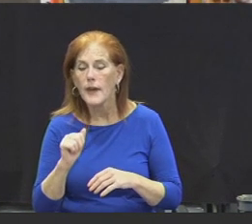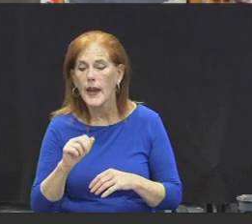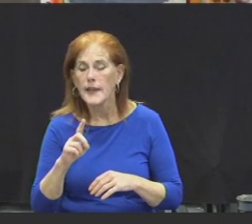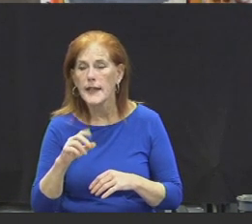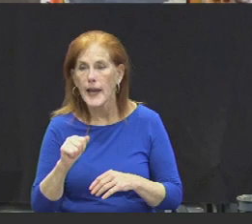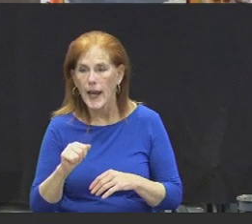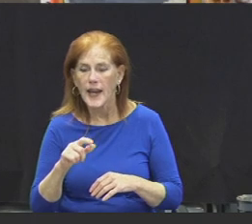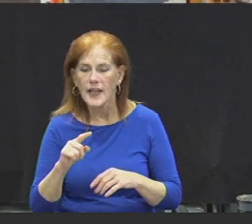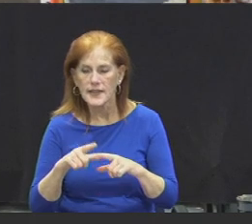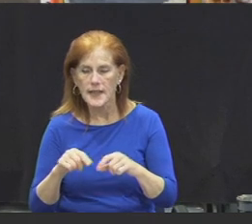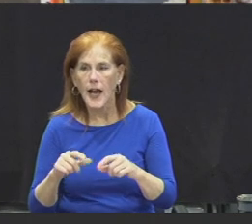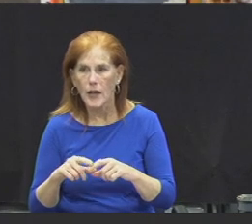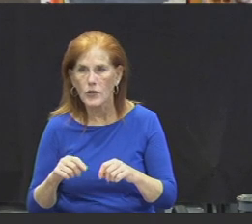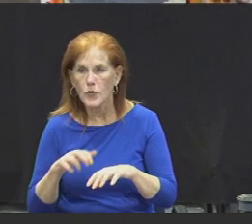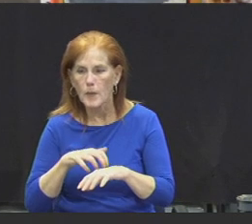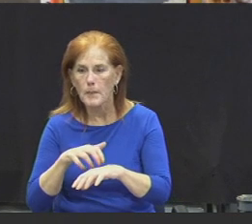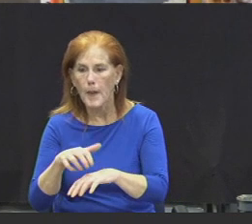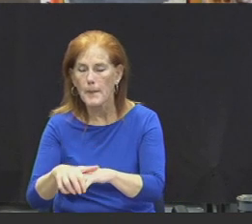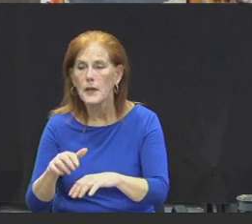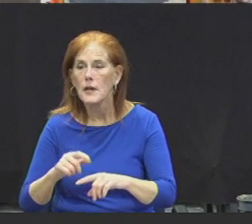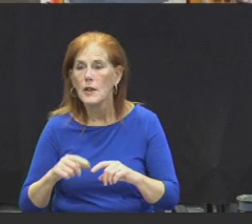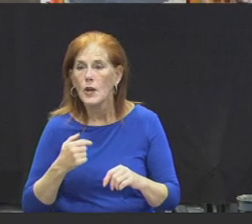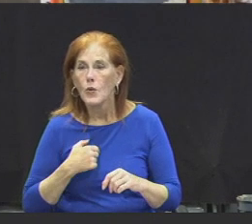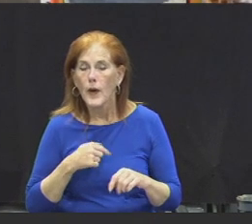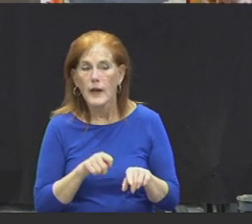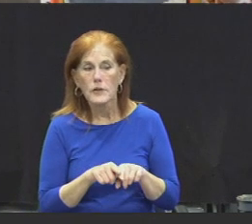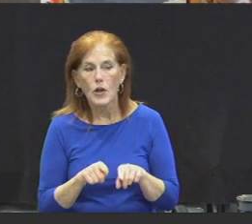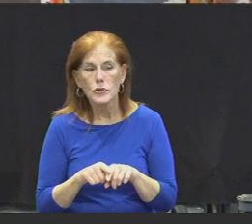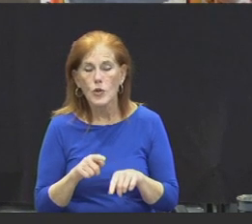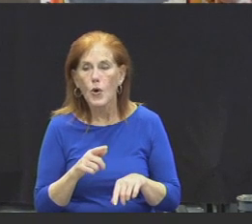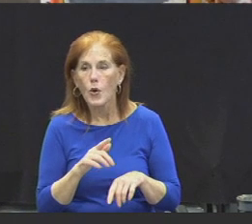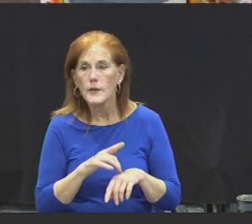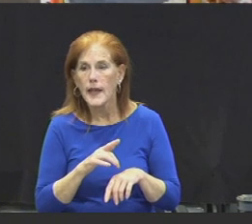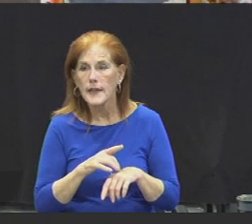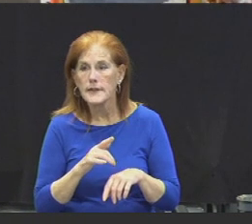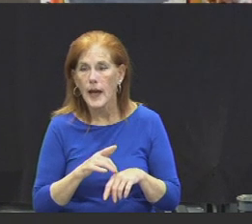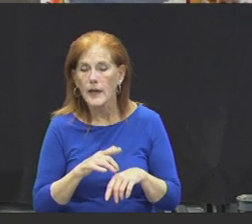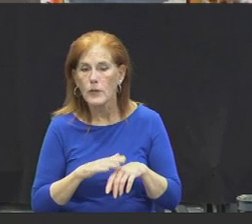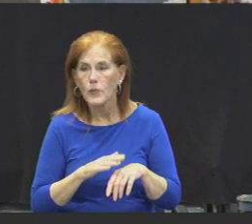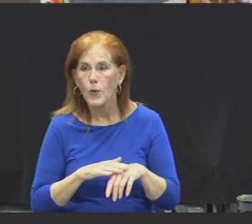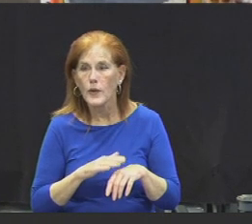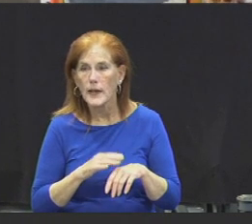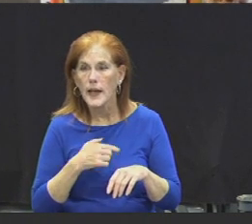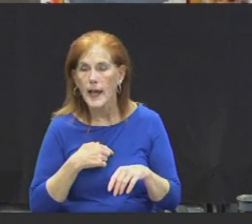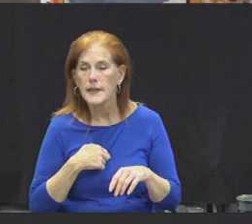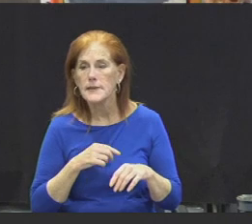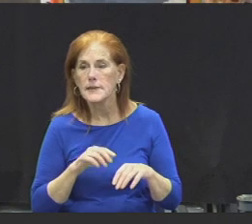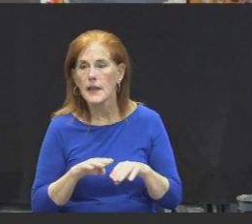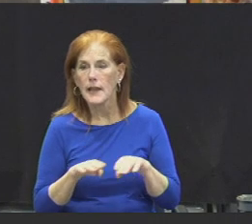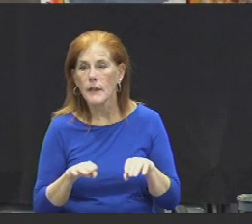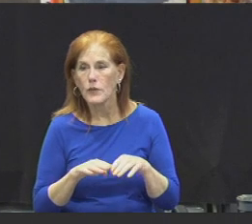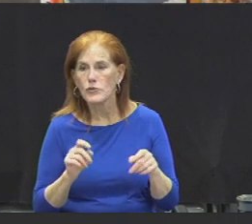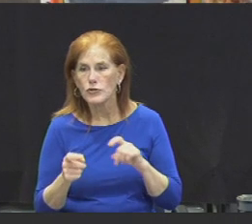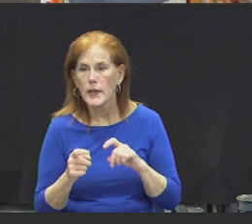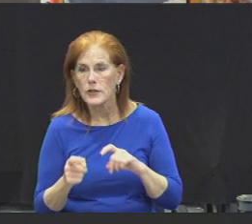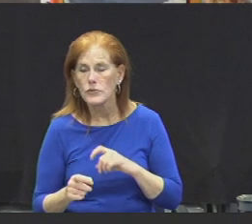tiles. But we have just kind of tactile detection elsewhere in the park as we mark level changes or things like that.